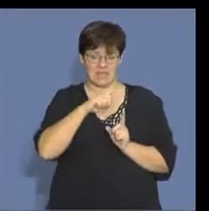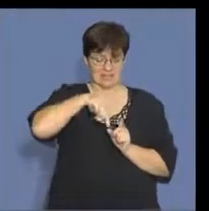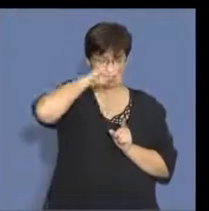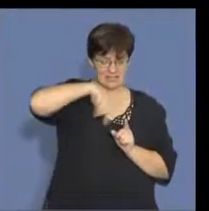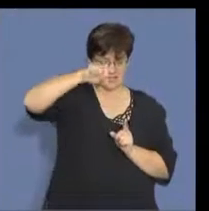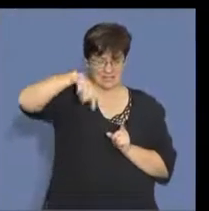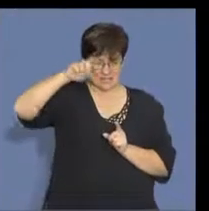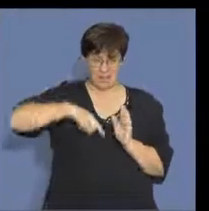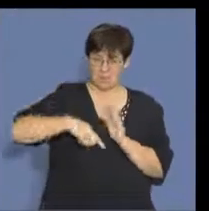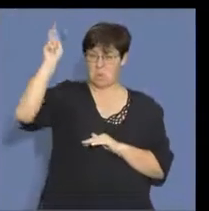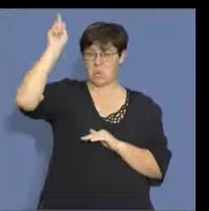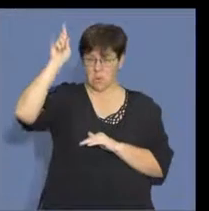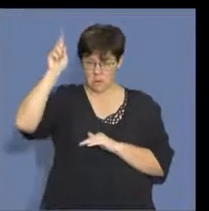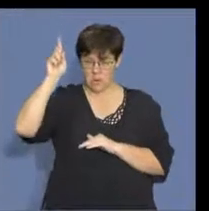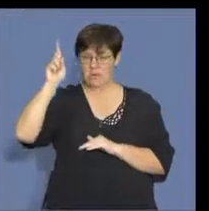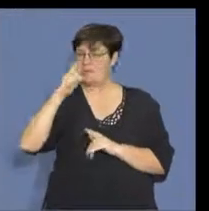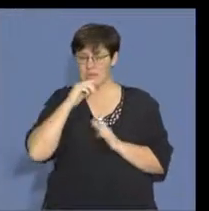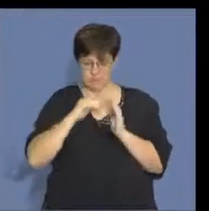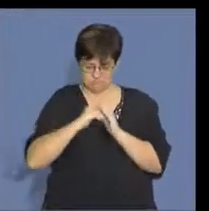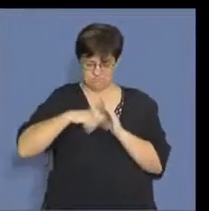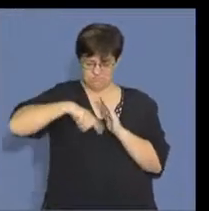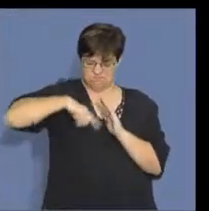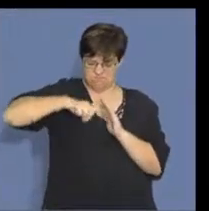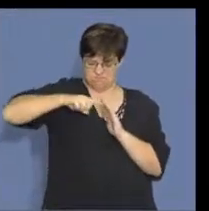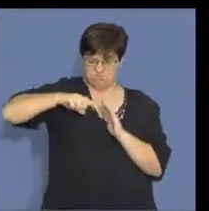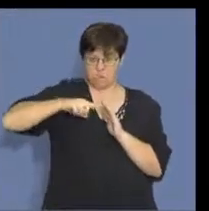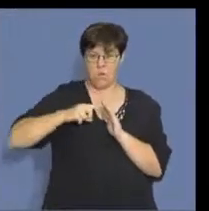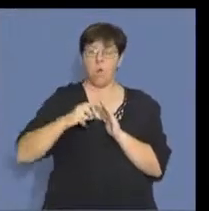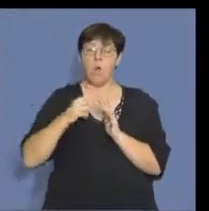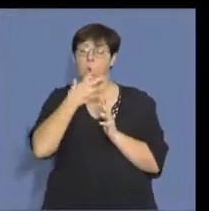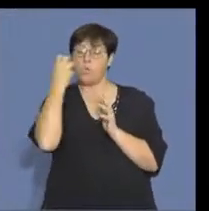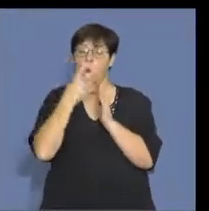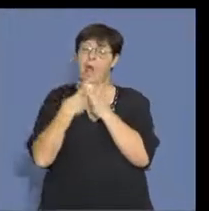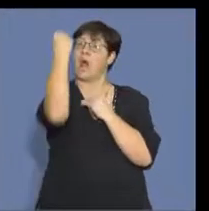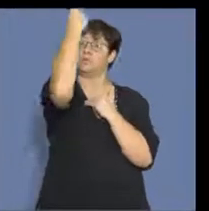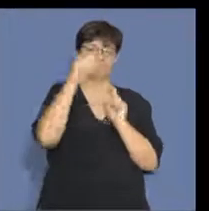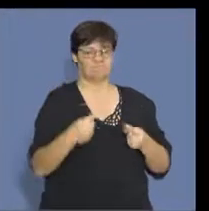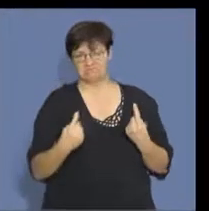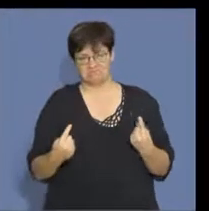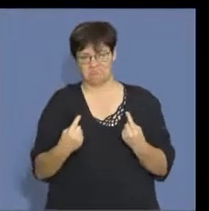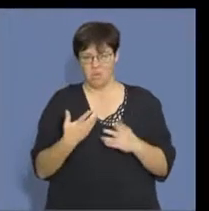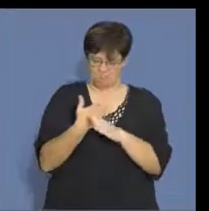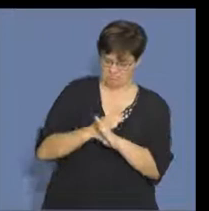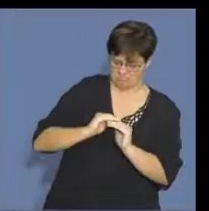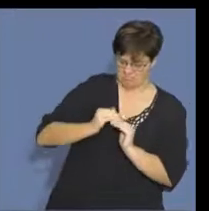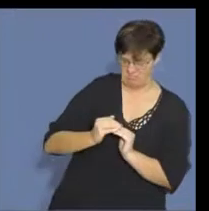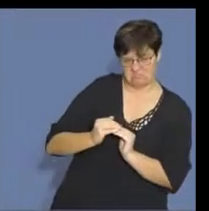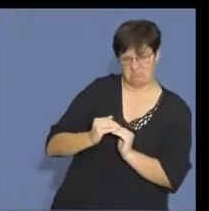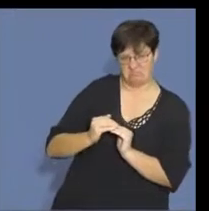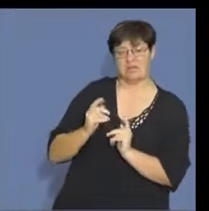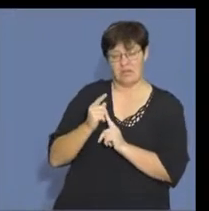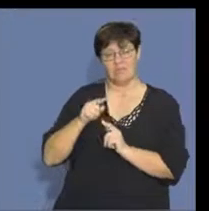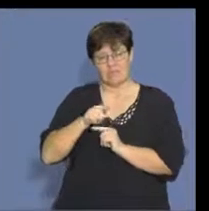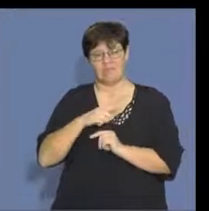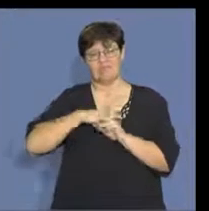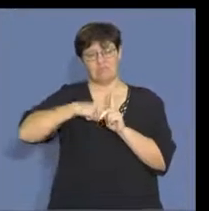of the increased gases that prevents the heat from escaping, and that is contributing to an increased temperature on the surface